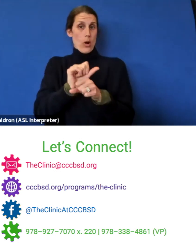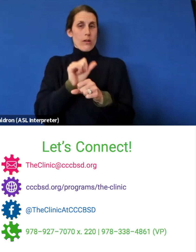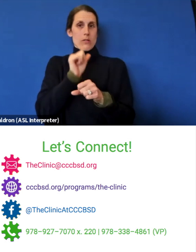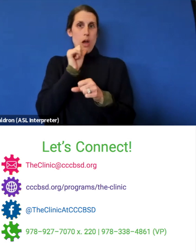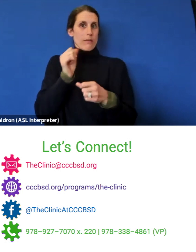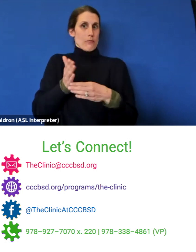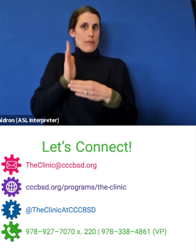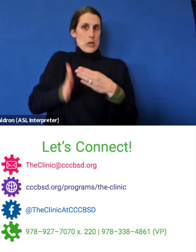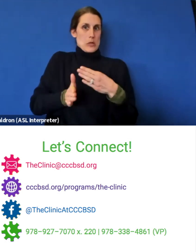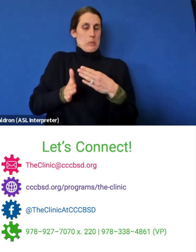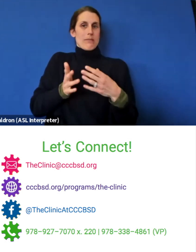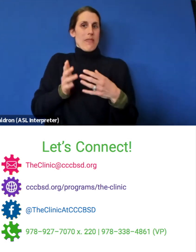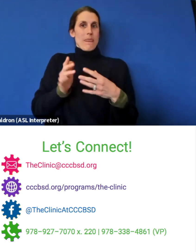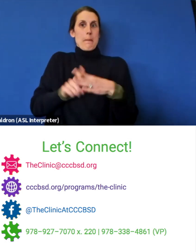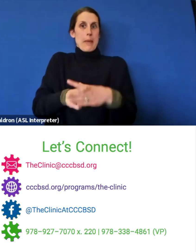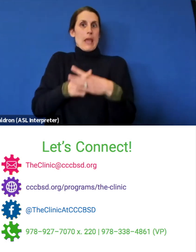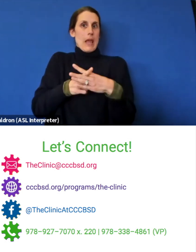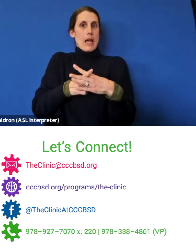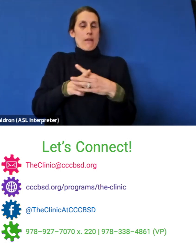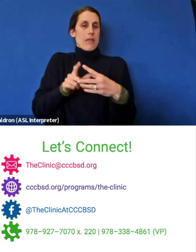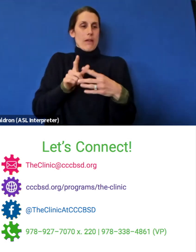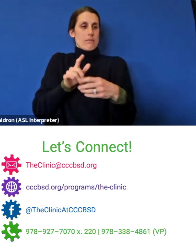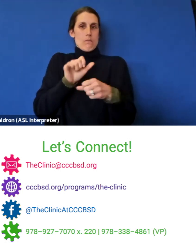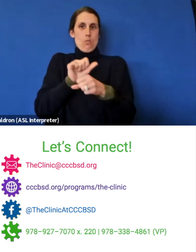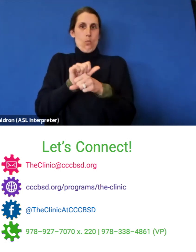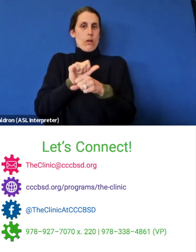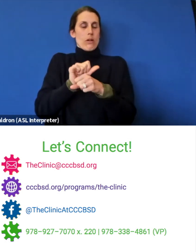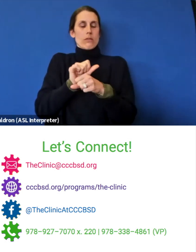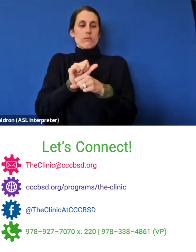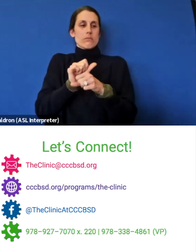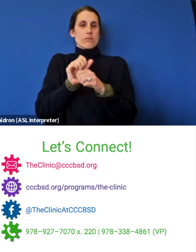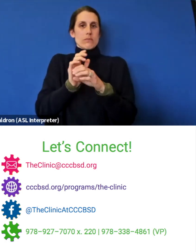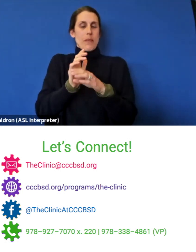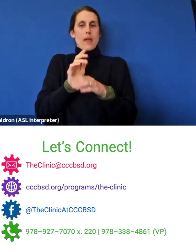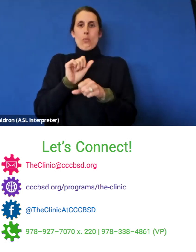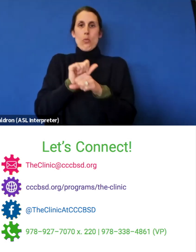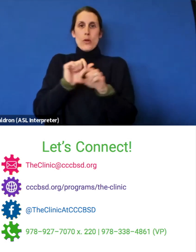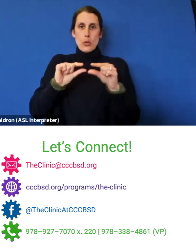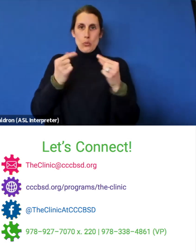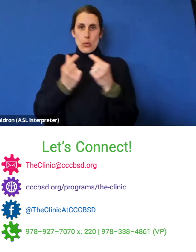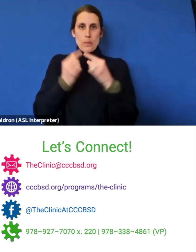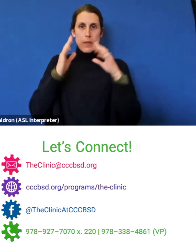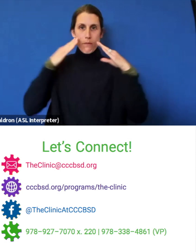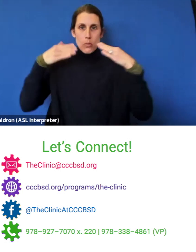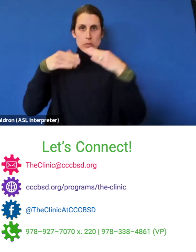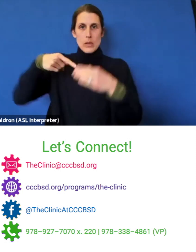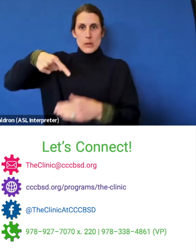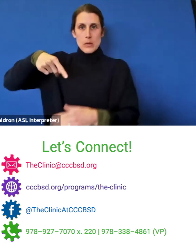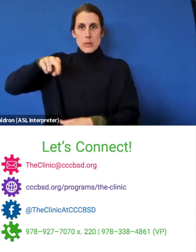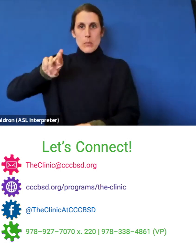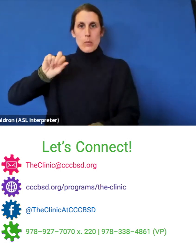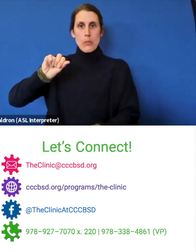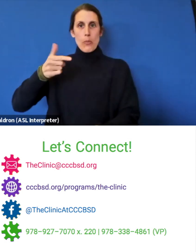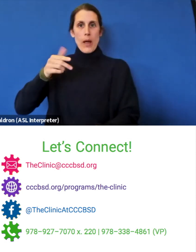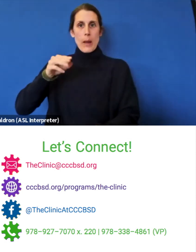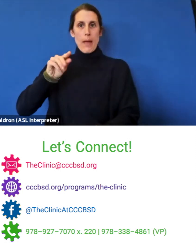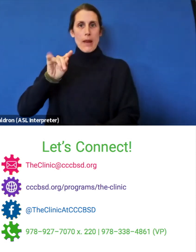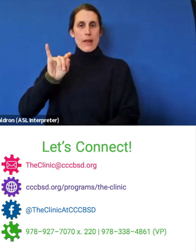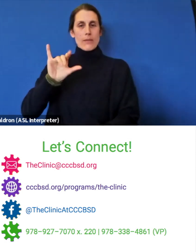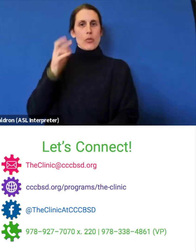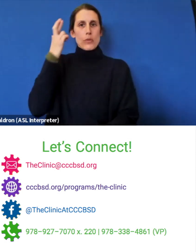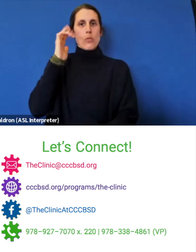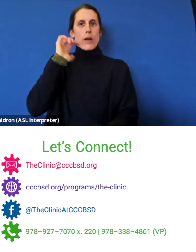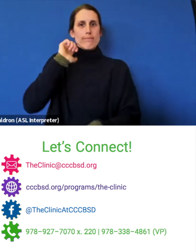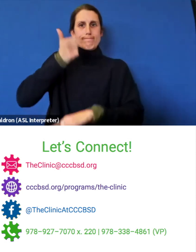supplement, but what led to the Pragmatics working group and sort of where the backgrounds maybe and how that came to be